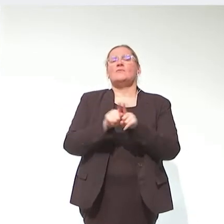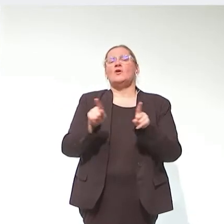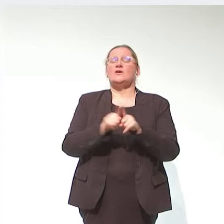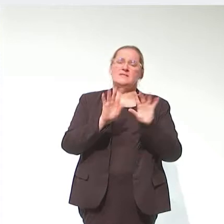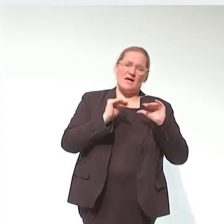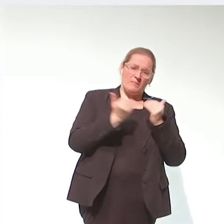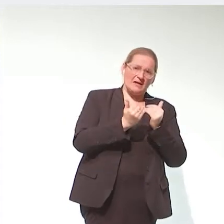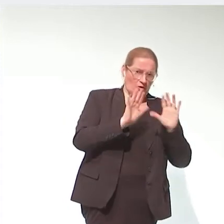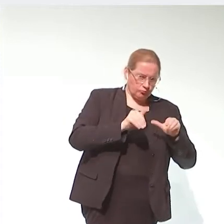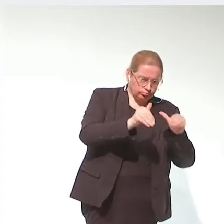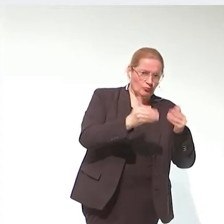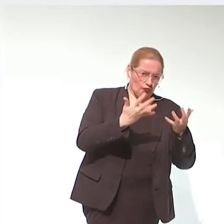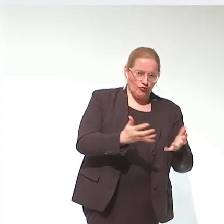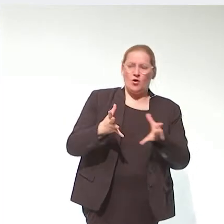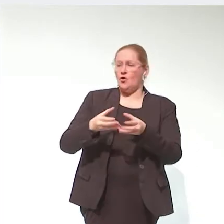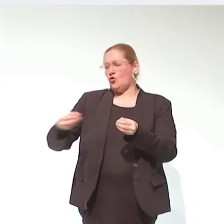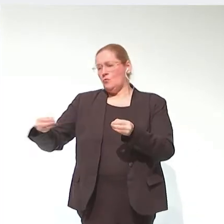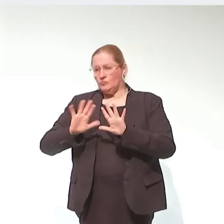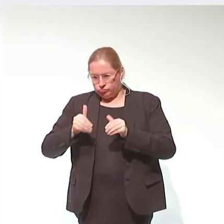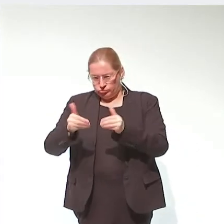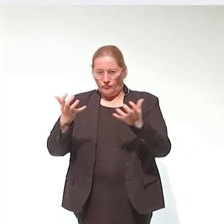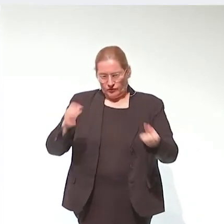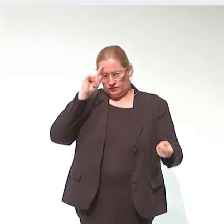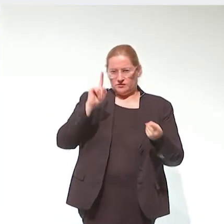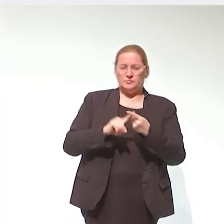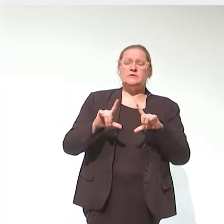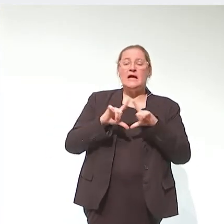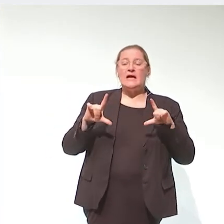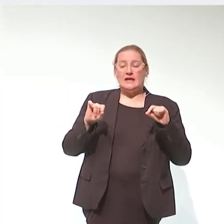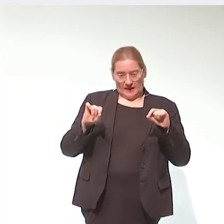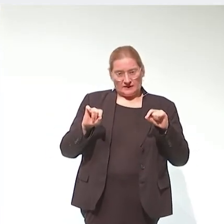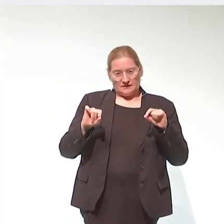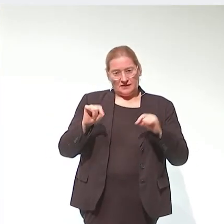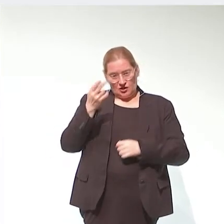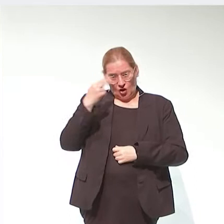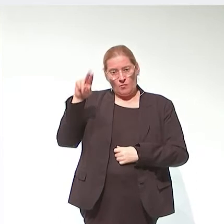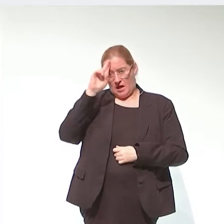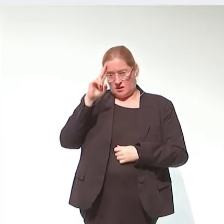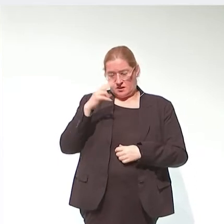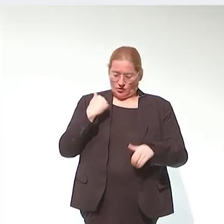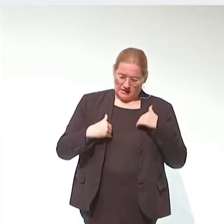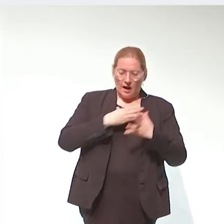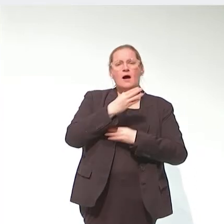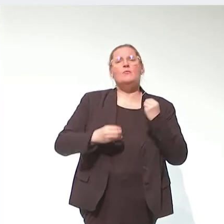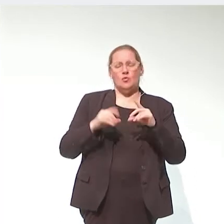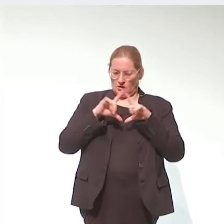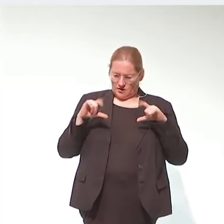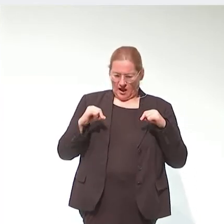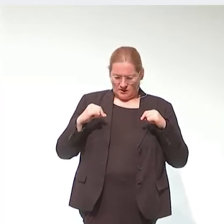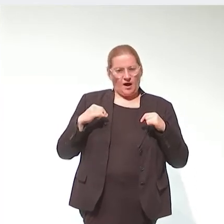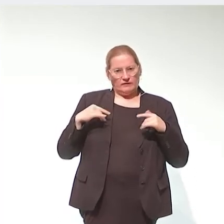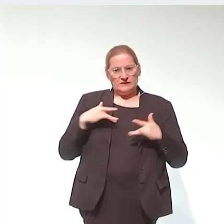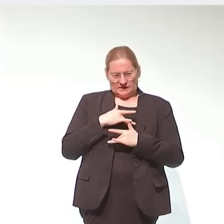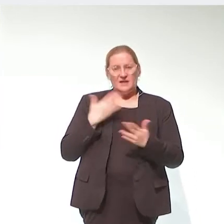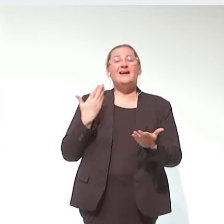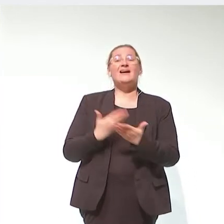that European Disability Card is front and center in Malta's policy. Finally, there is a reference to access to art, culture,